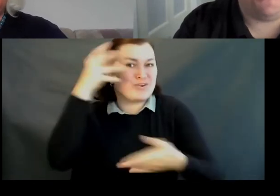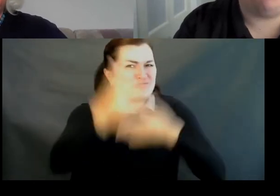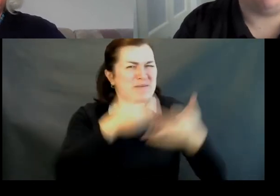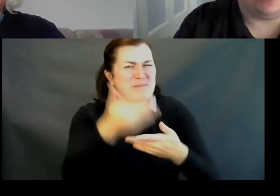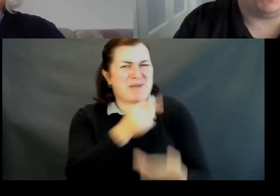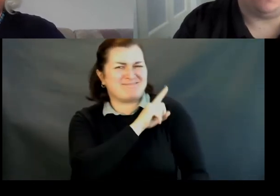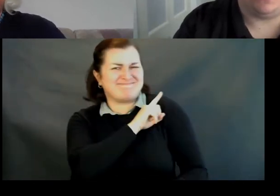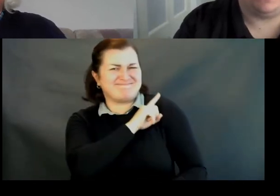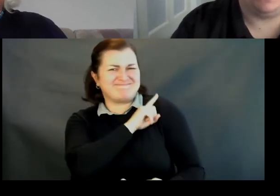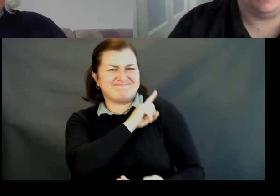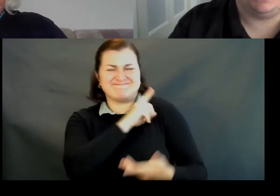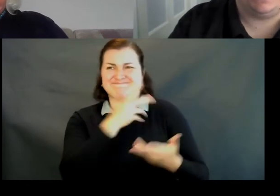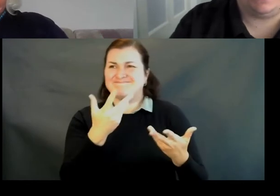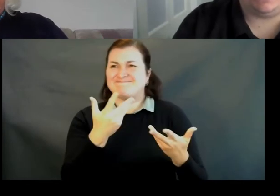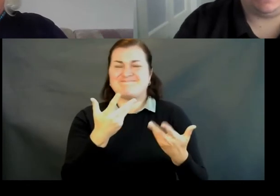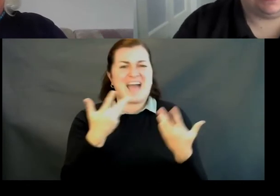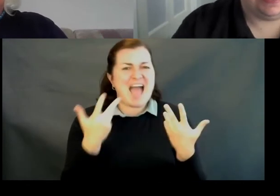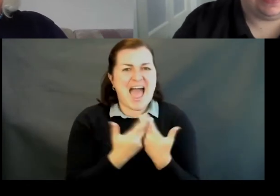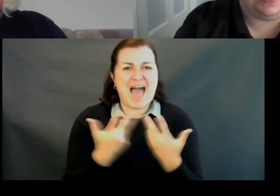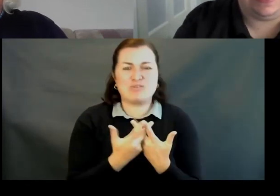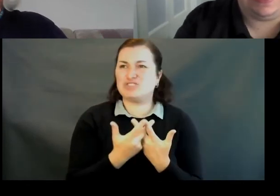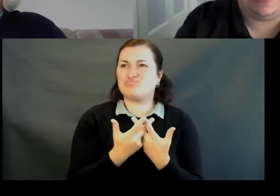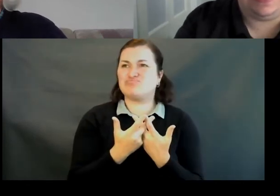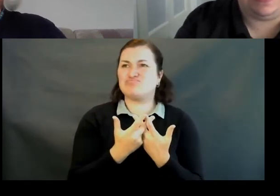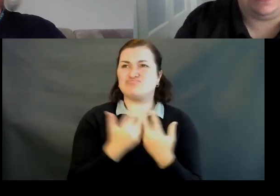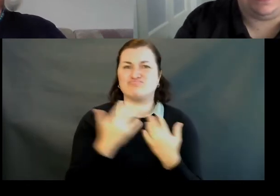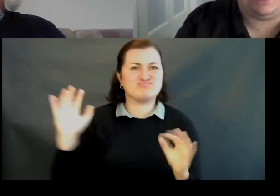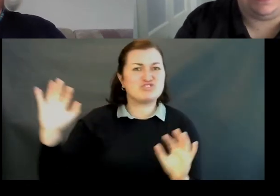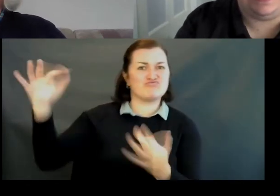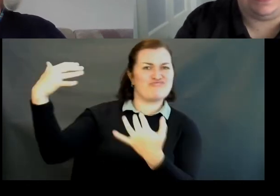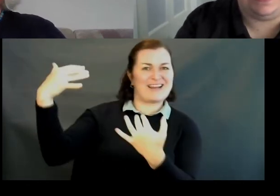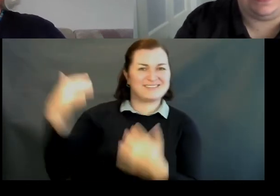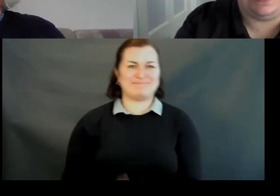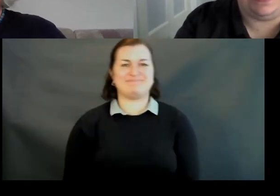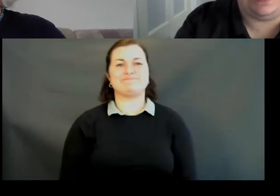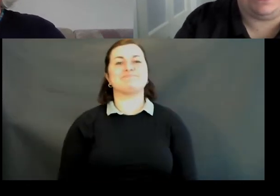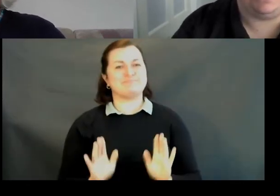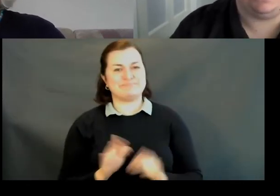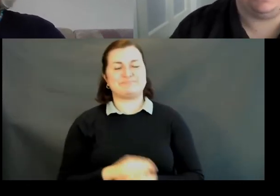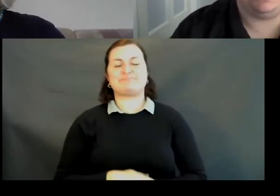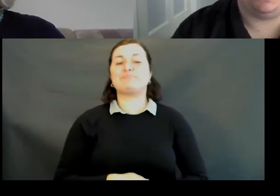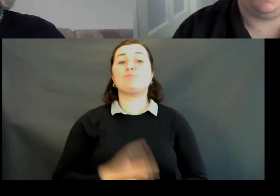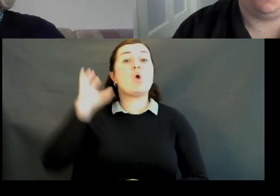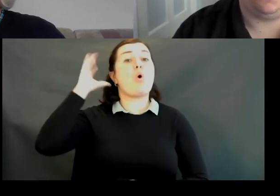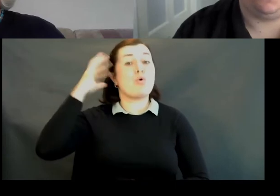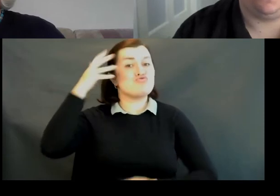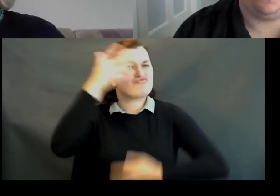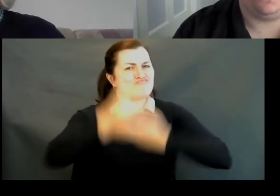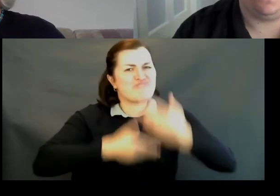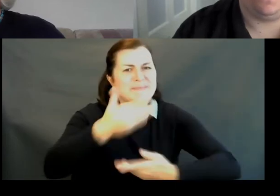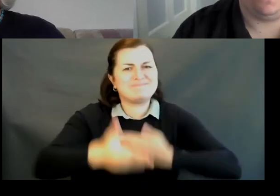you? Absolutely. So, audio description, it's in its basic form, it is